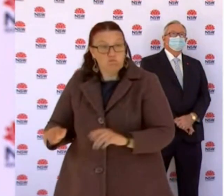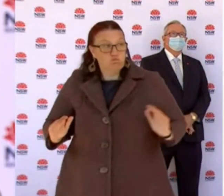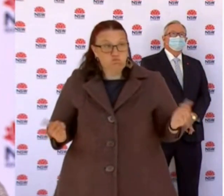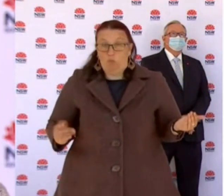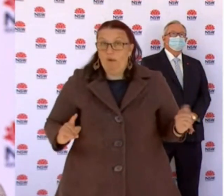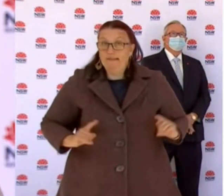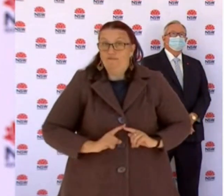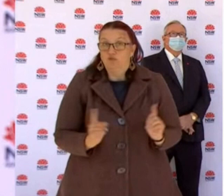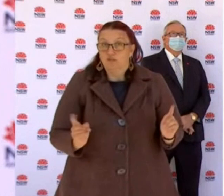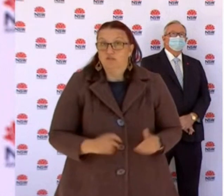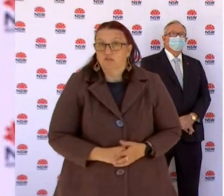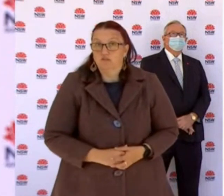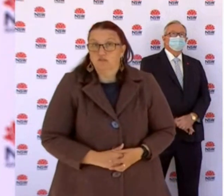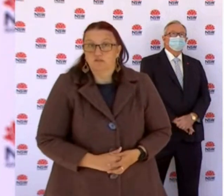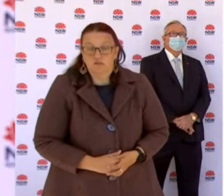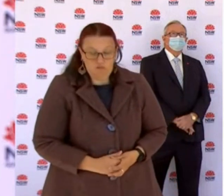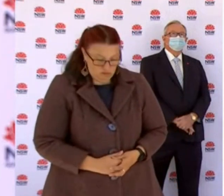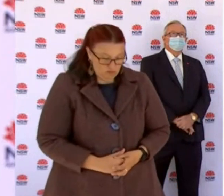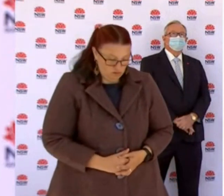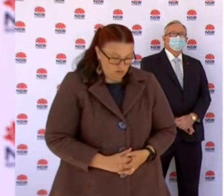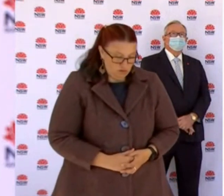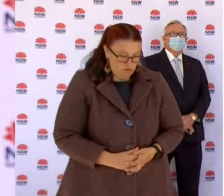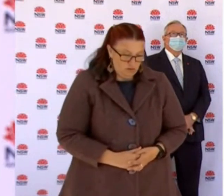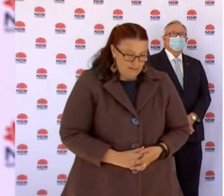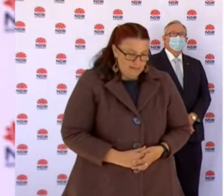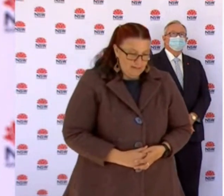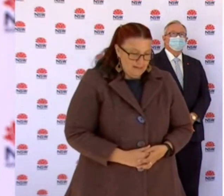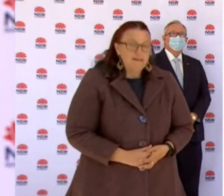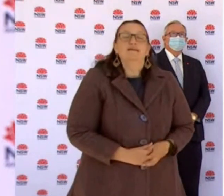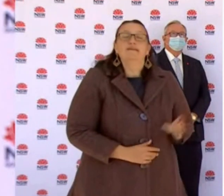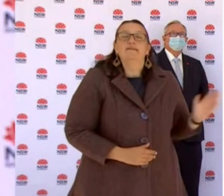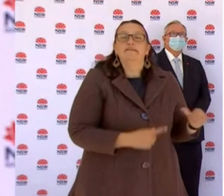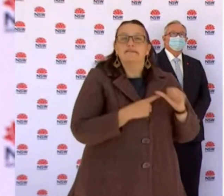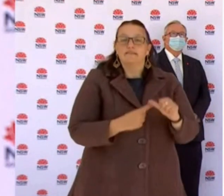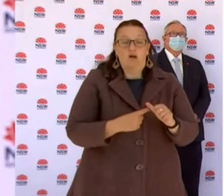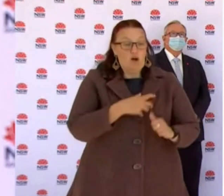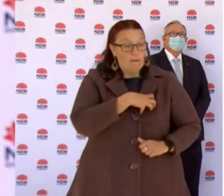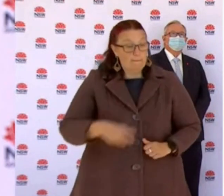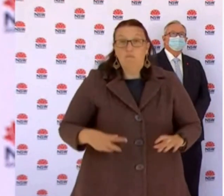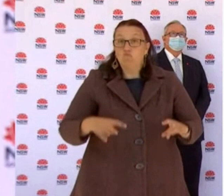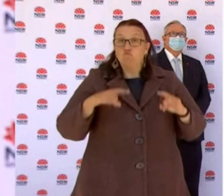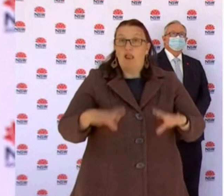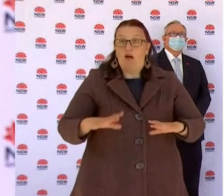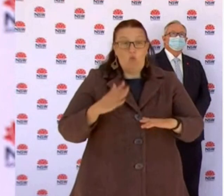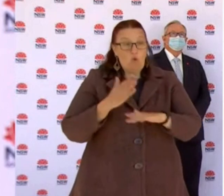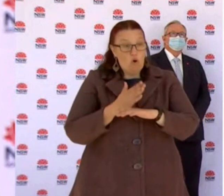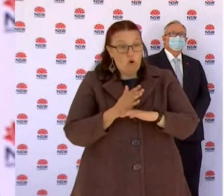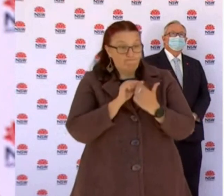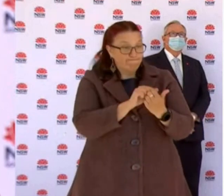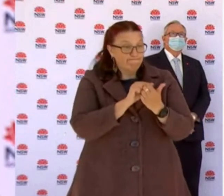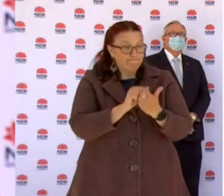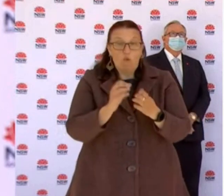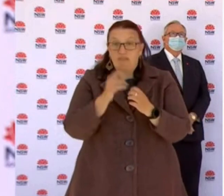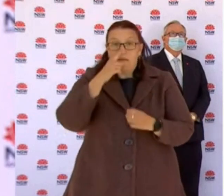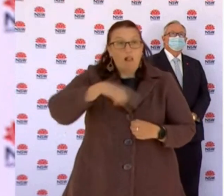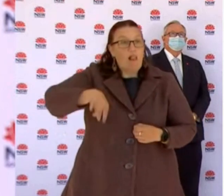The Commonwealth has been working in aged care, and I think the fact that we've got high rates of vaccination in aged care amongst